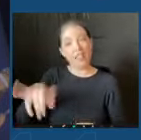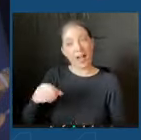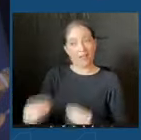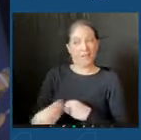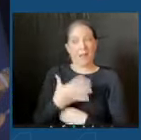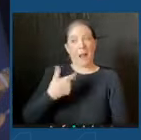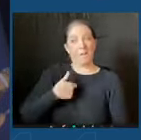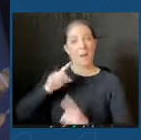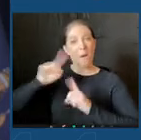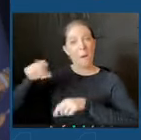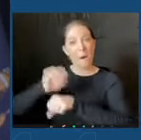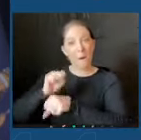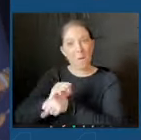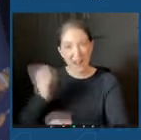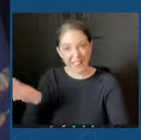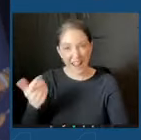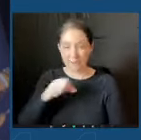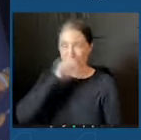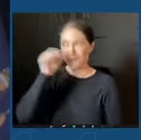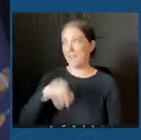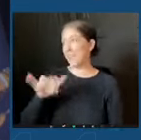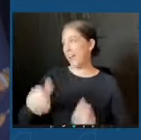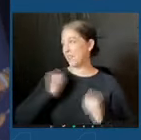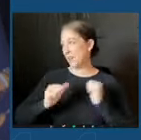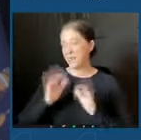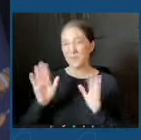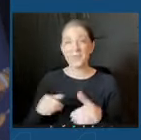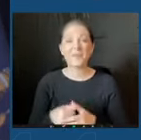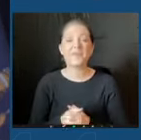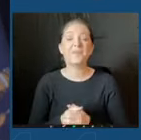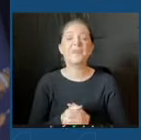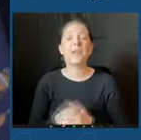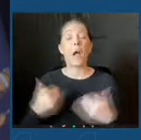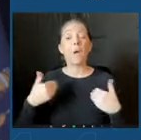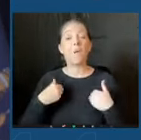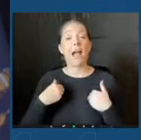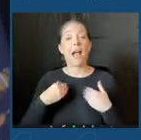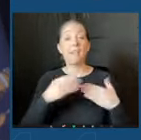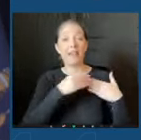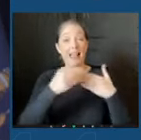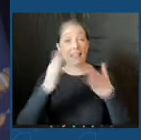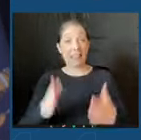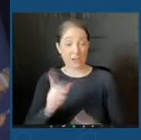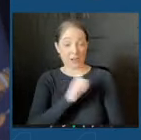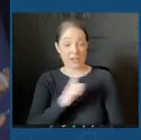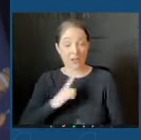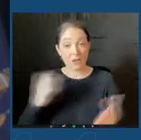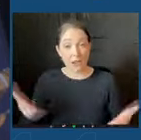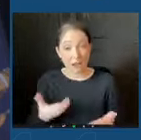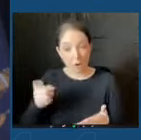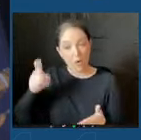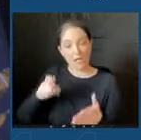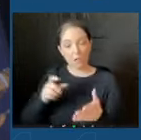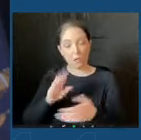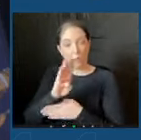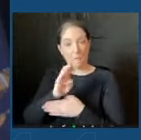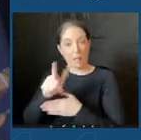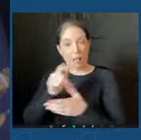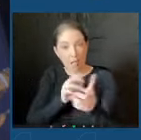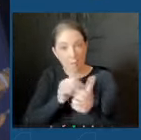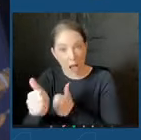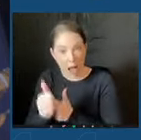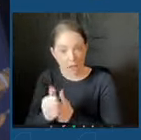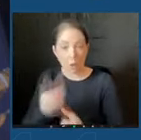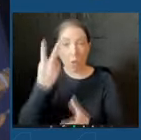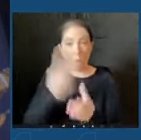Hill. I love that show. But we have our leaders in our state legislature who actually have to pass the bills, get them passed in both houses,